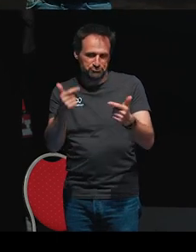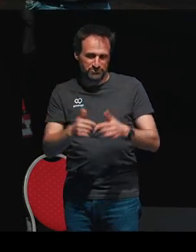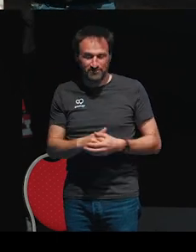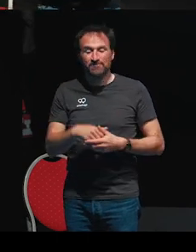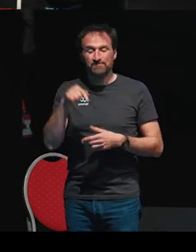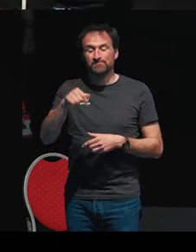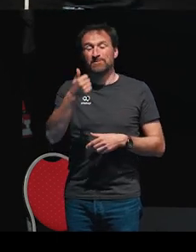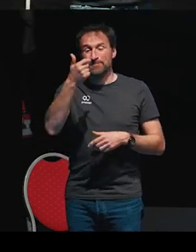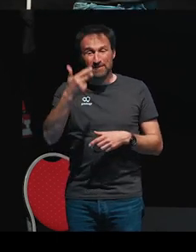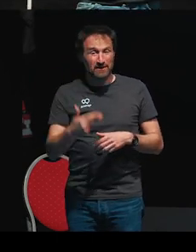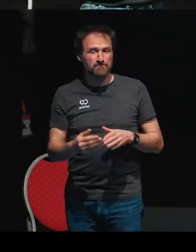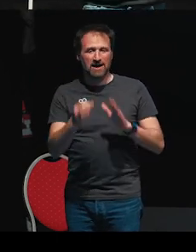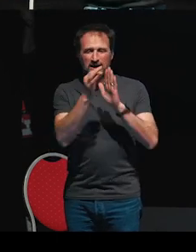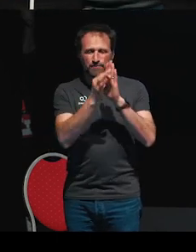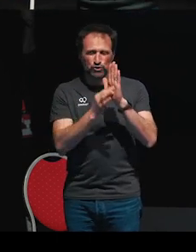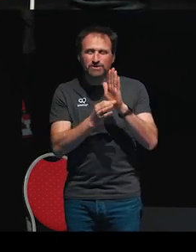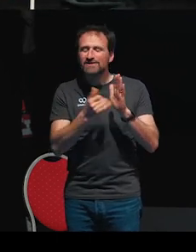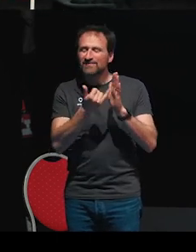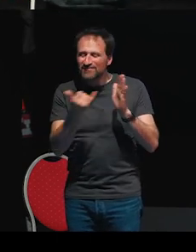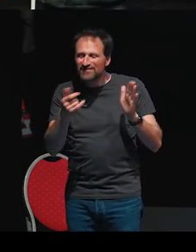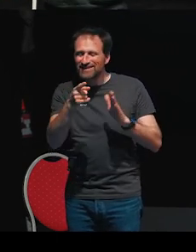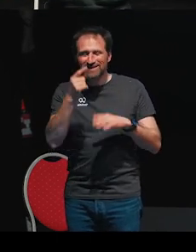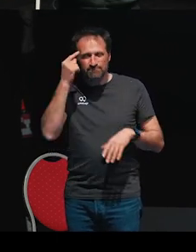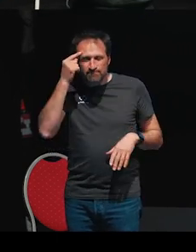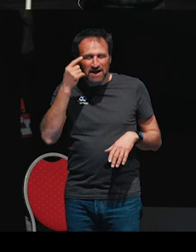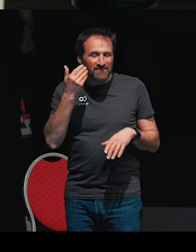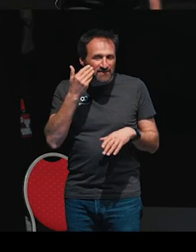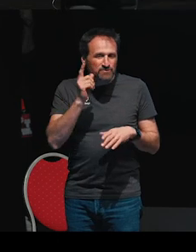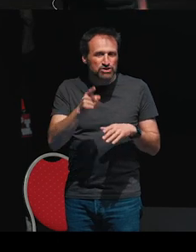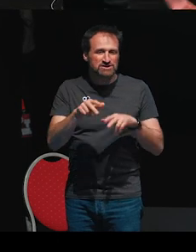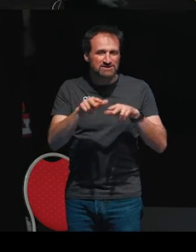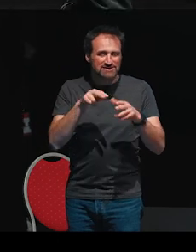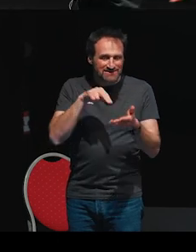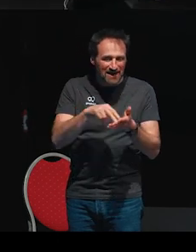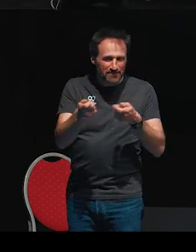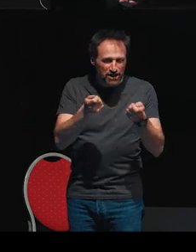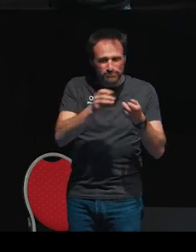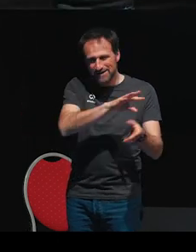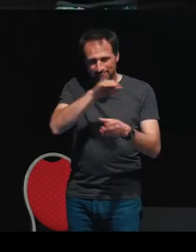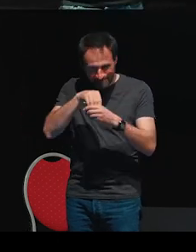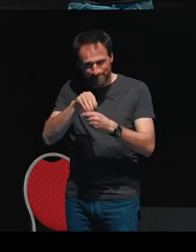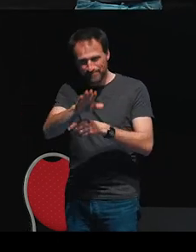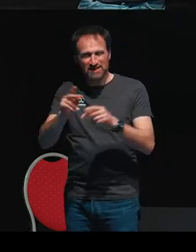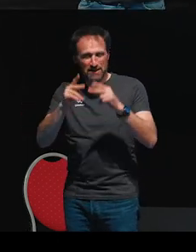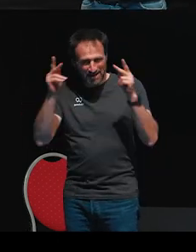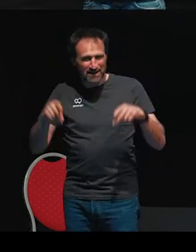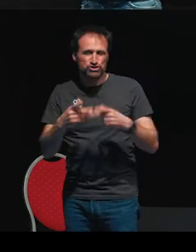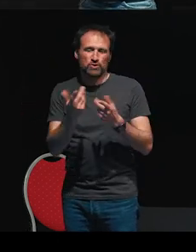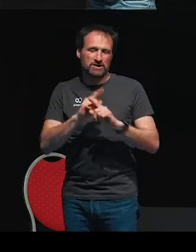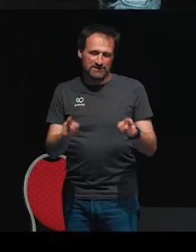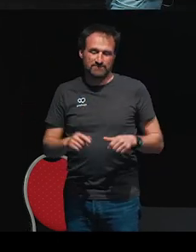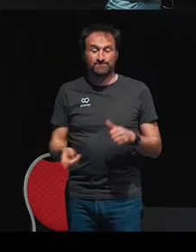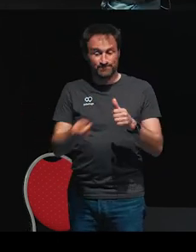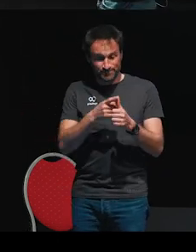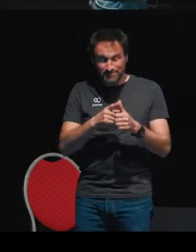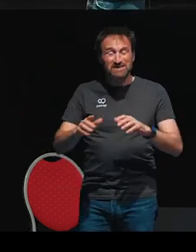to decide when you should introduce state management into your application and when not. First is, you have global accessible state,